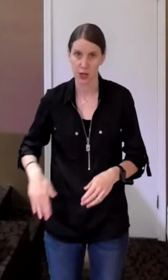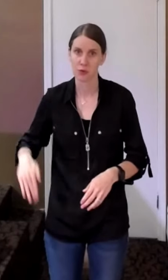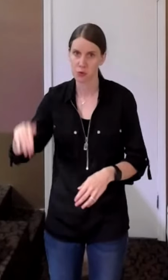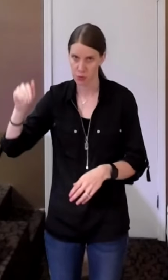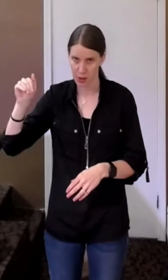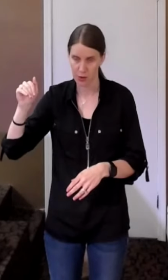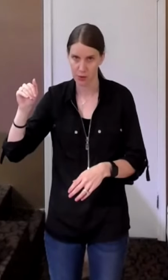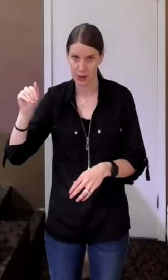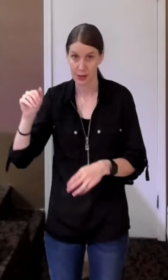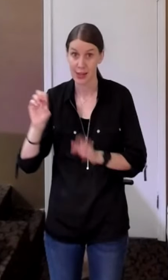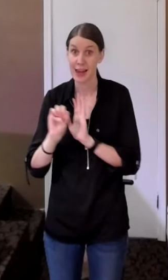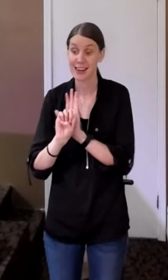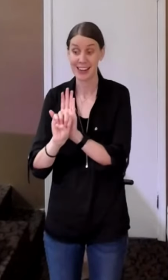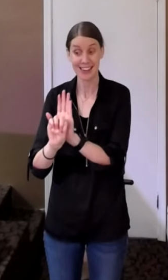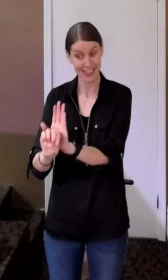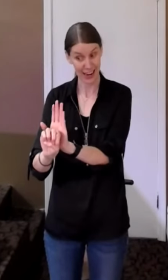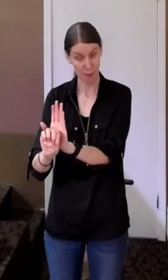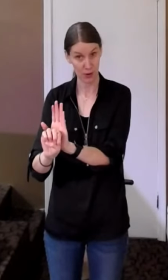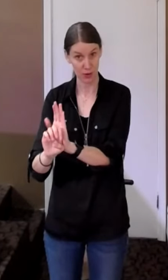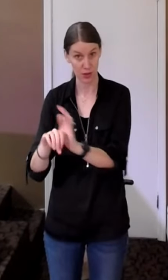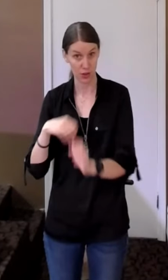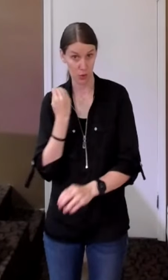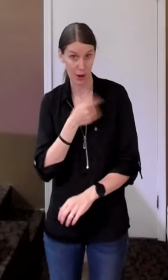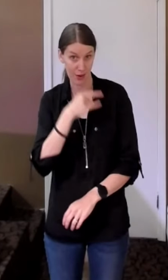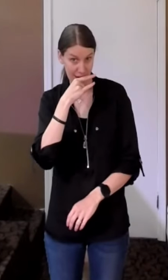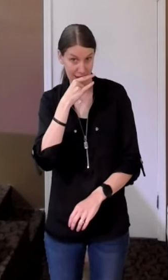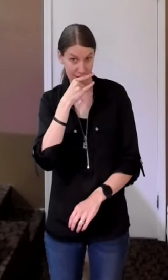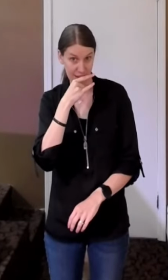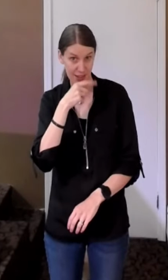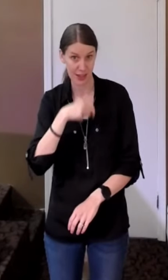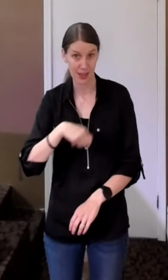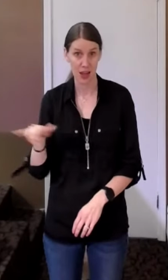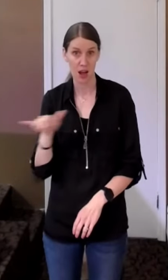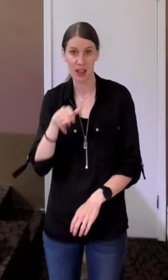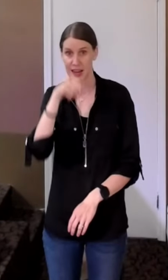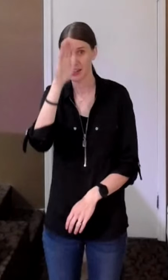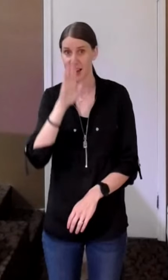in and model before our children a godly example.